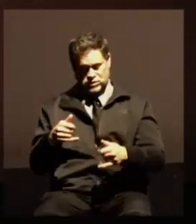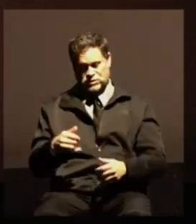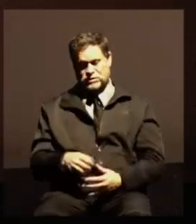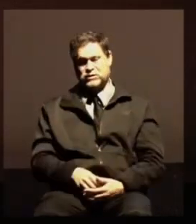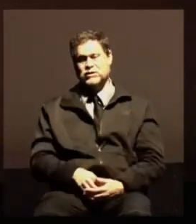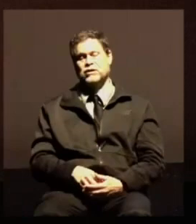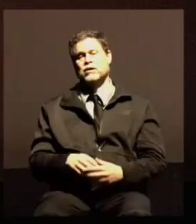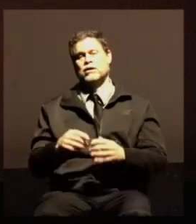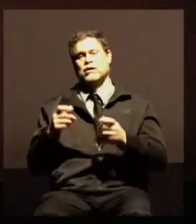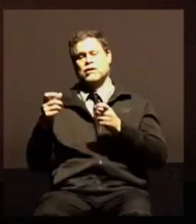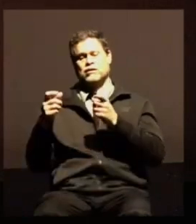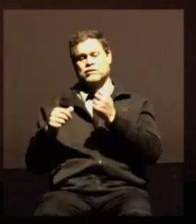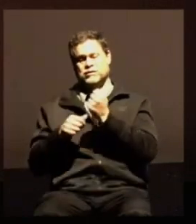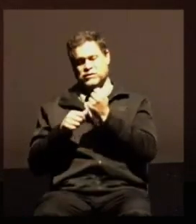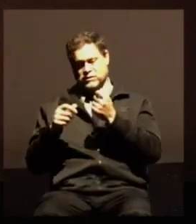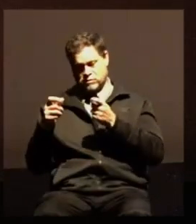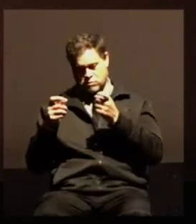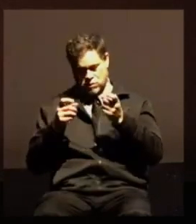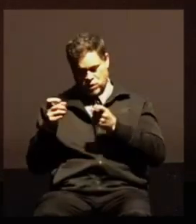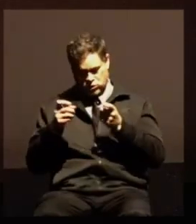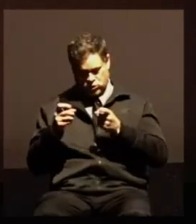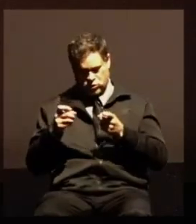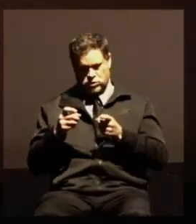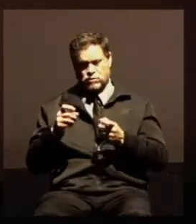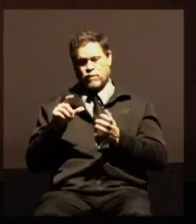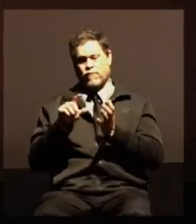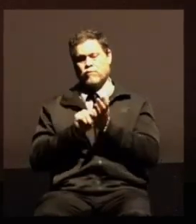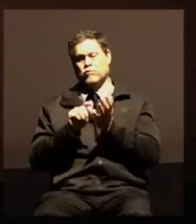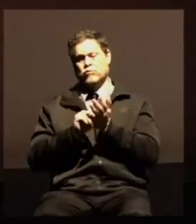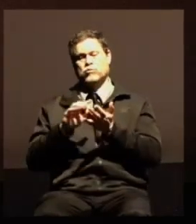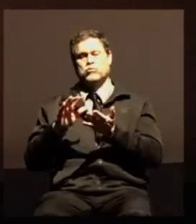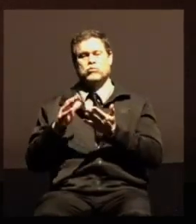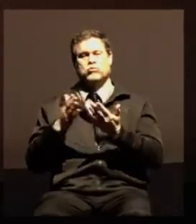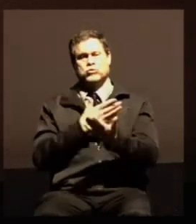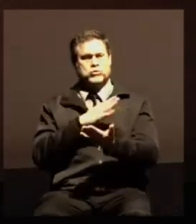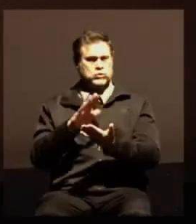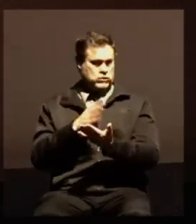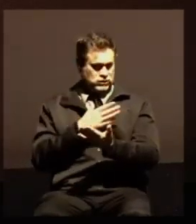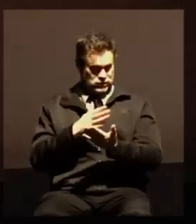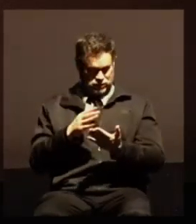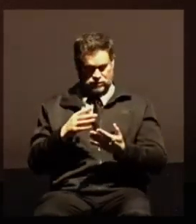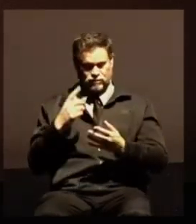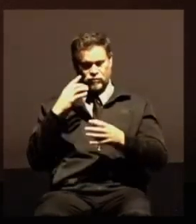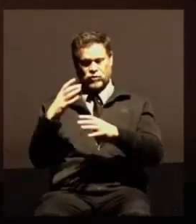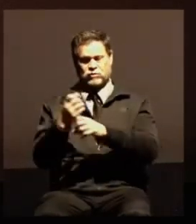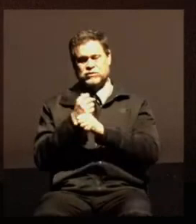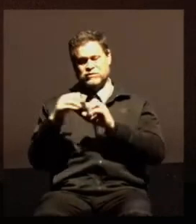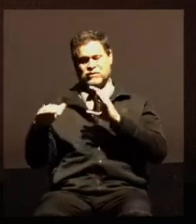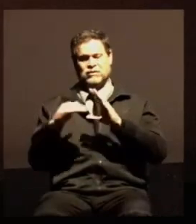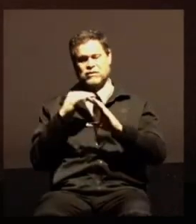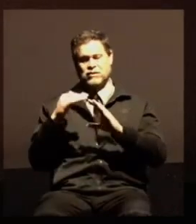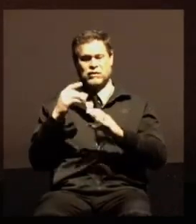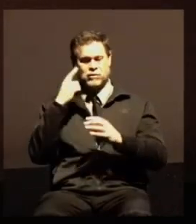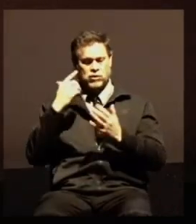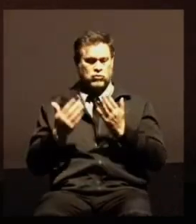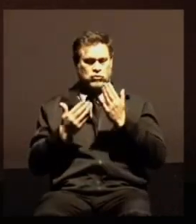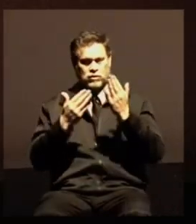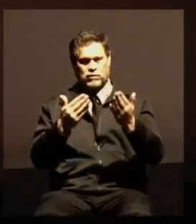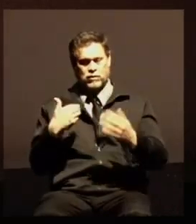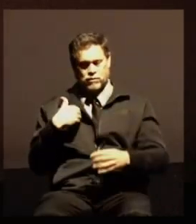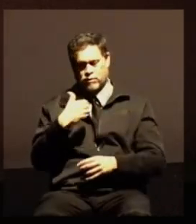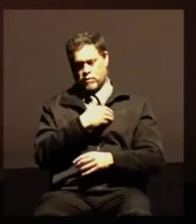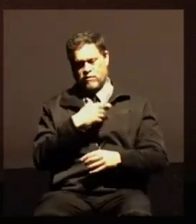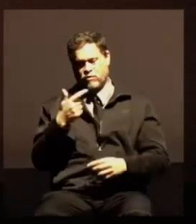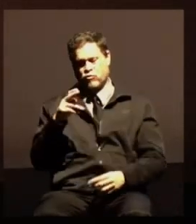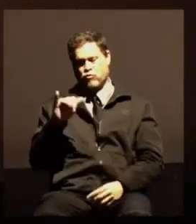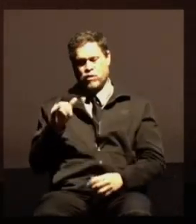the assistant manager of Creative Sync Licensing for Sony Music Publishing. And just last week, I received an email that I had been recommended to be a member for